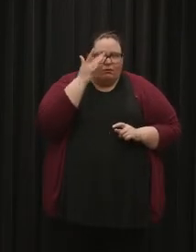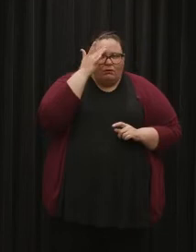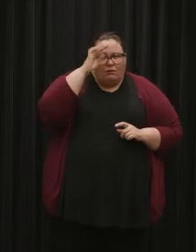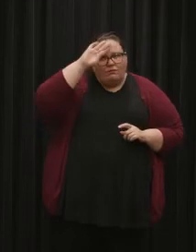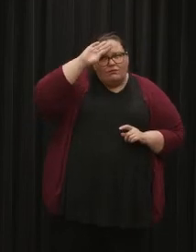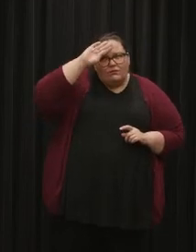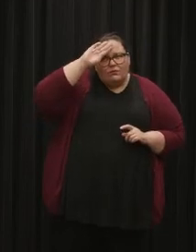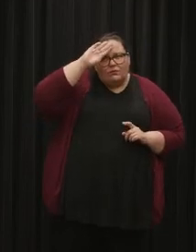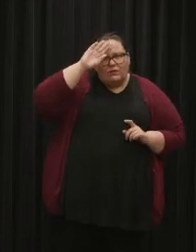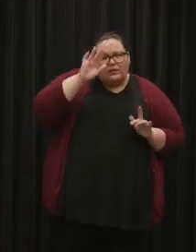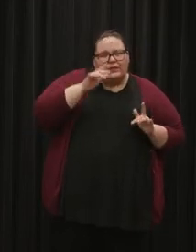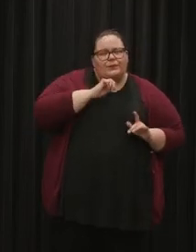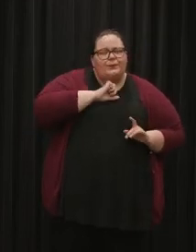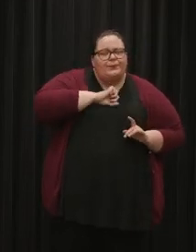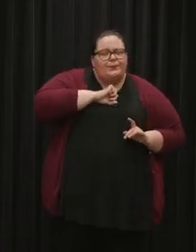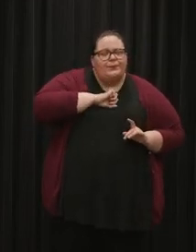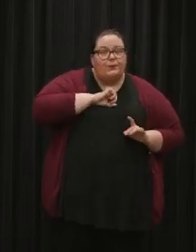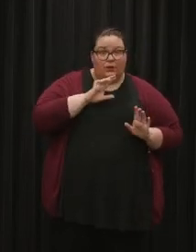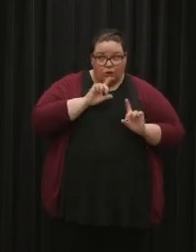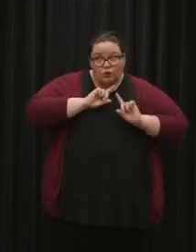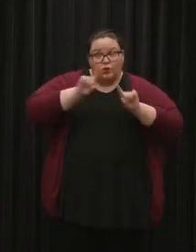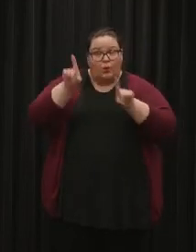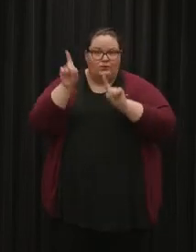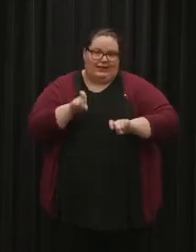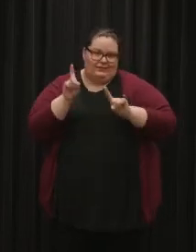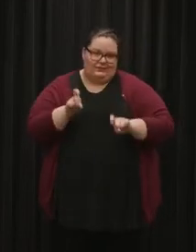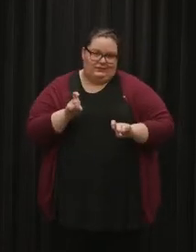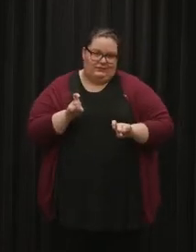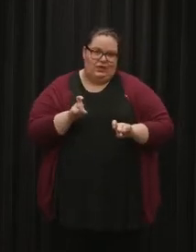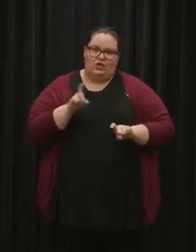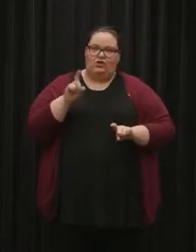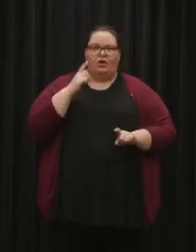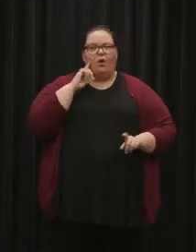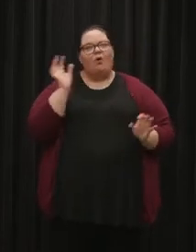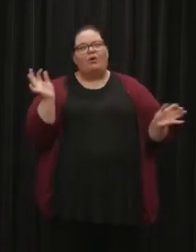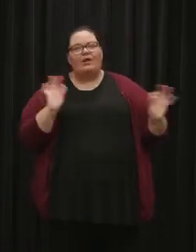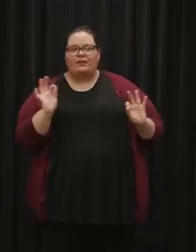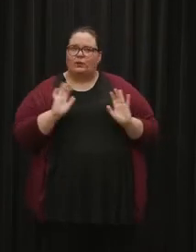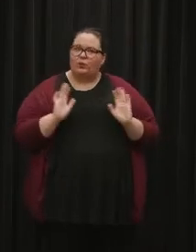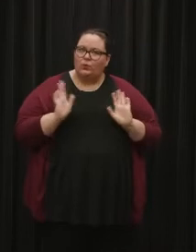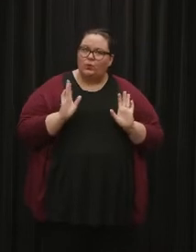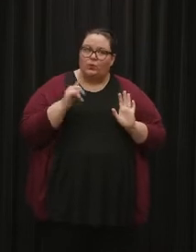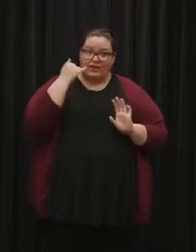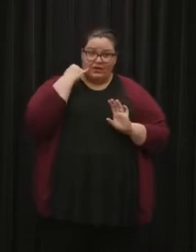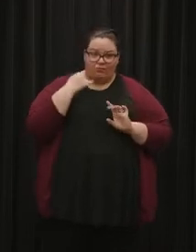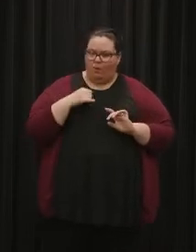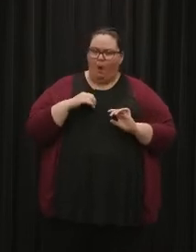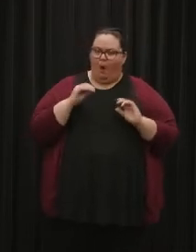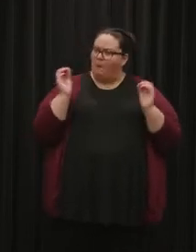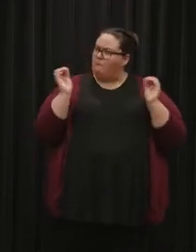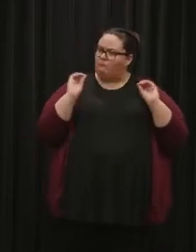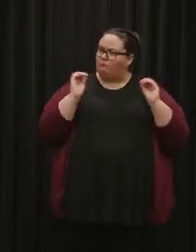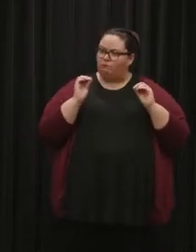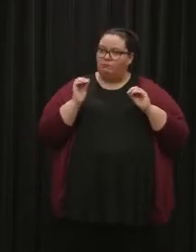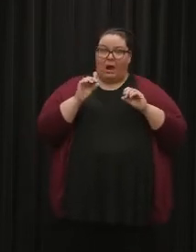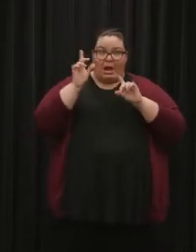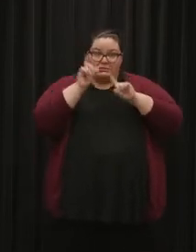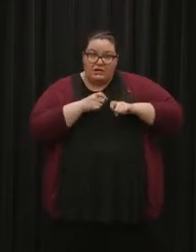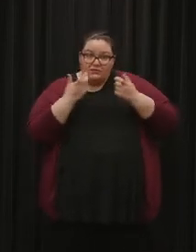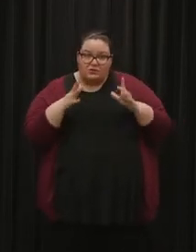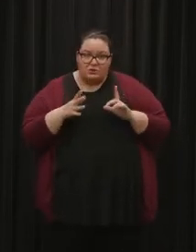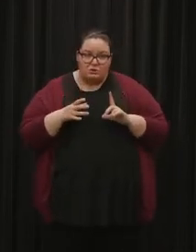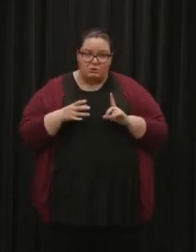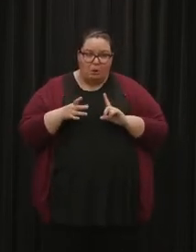immediately, even if you have very mild symptoms. Please don't take it for granted. If you test negative, you should continue to observe the